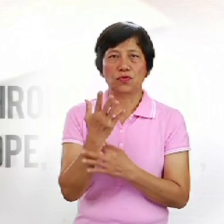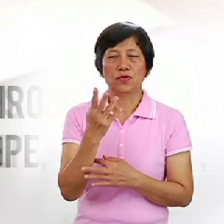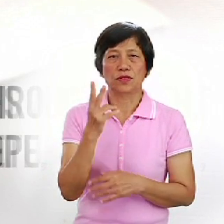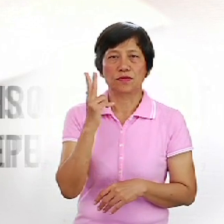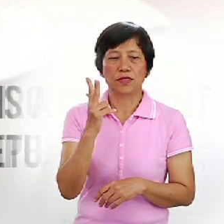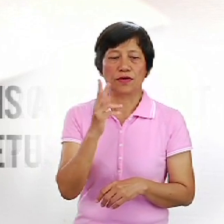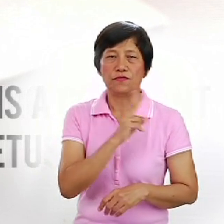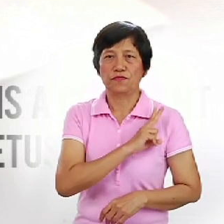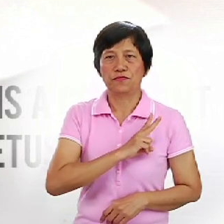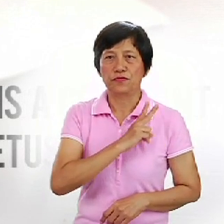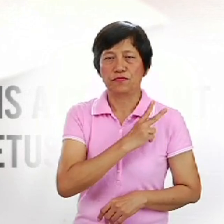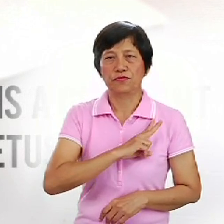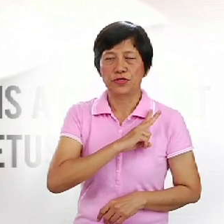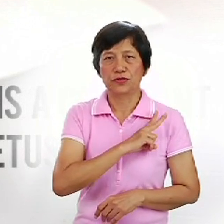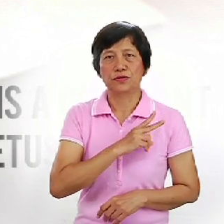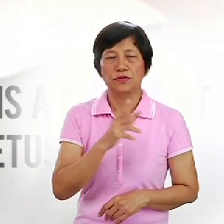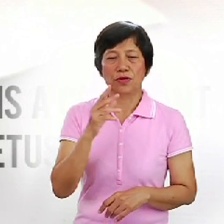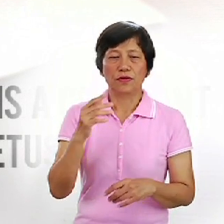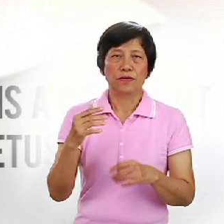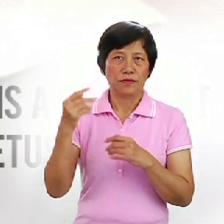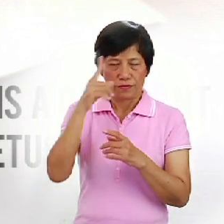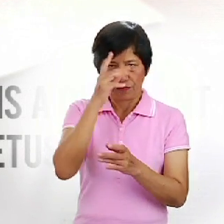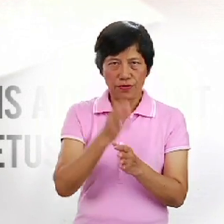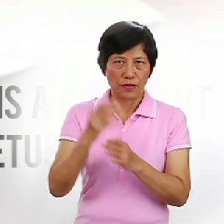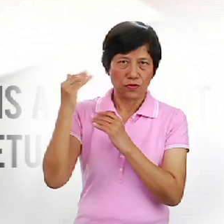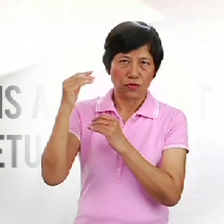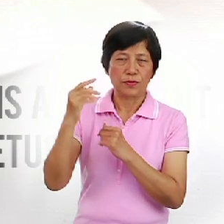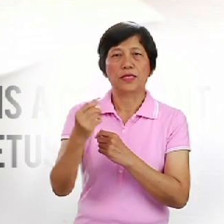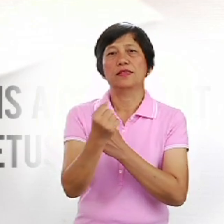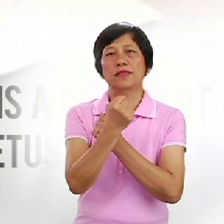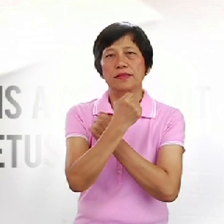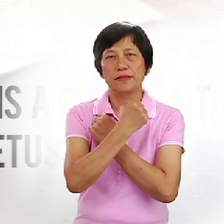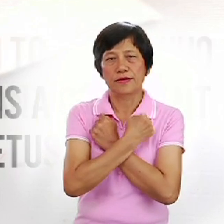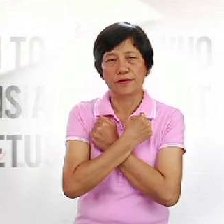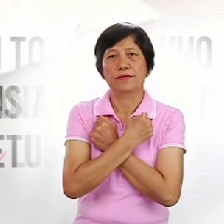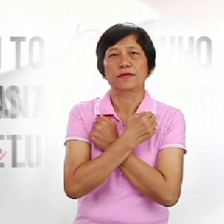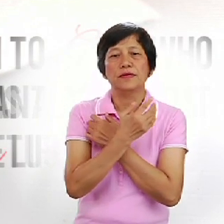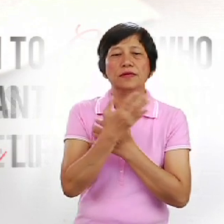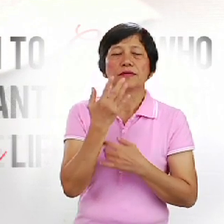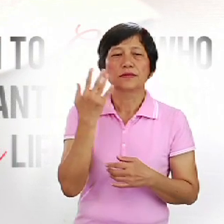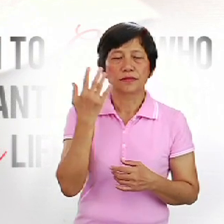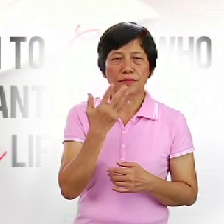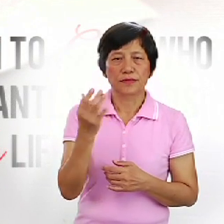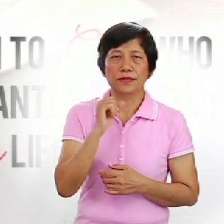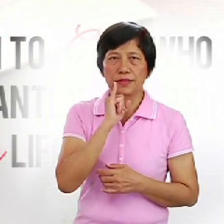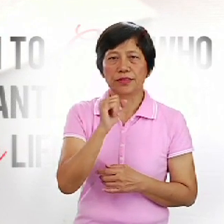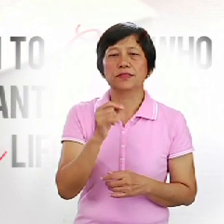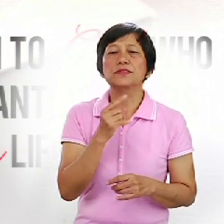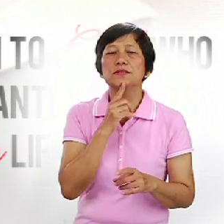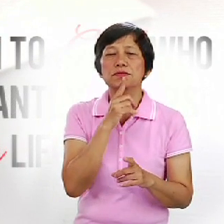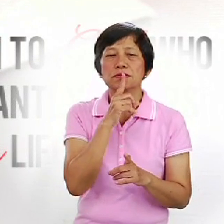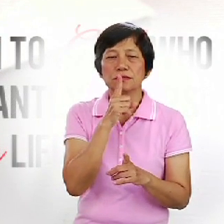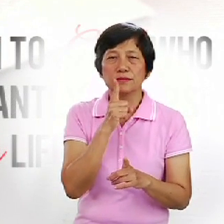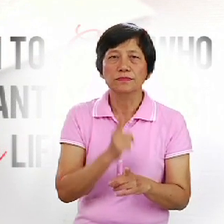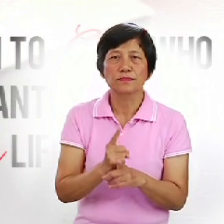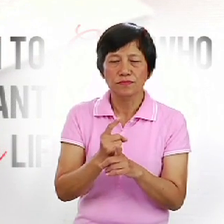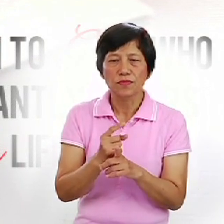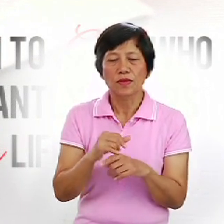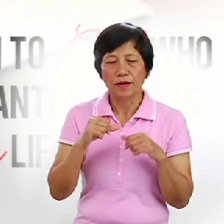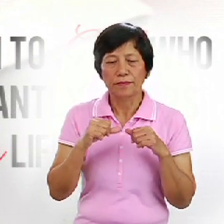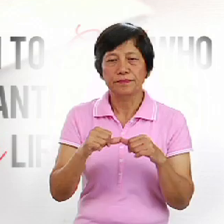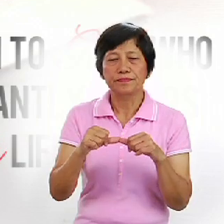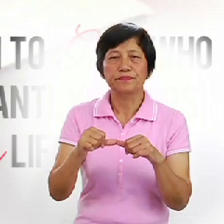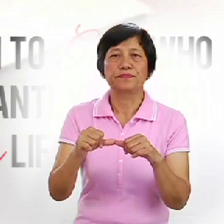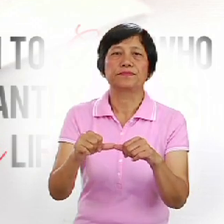and love, there is a constant impetus for us to turn to God, who